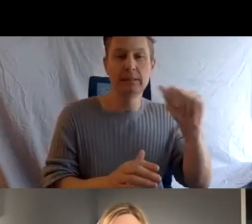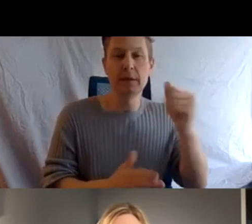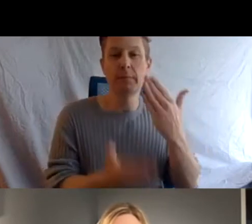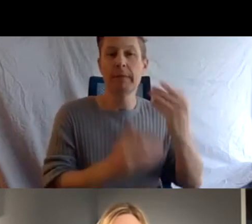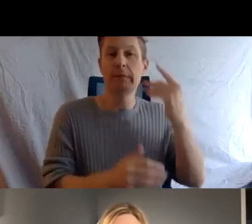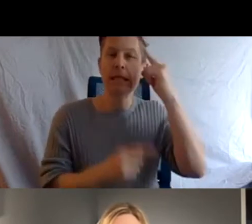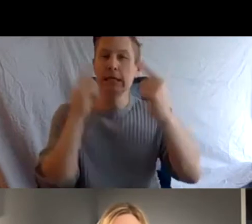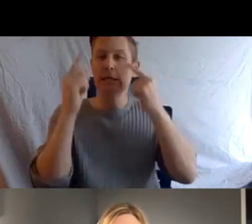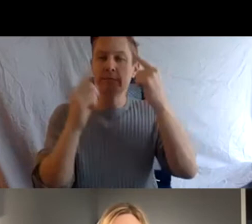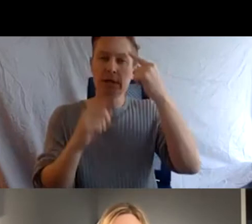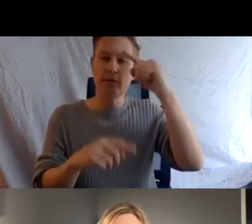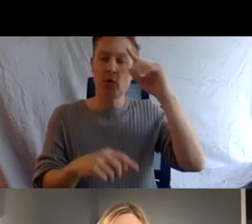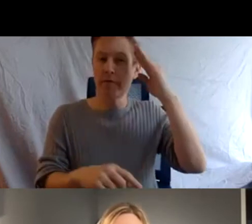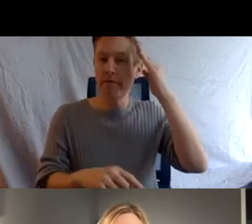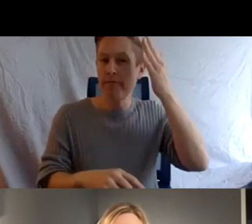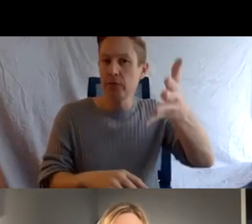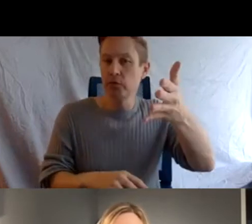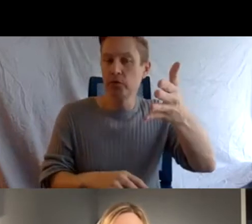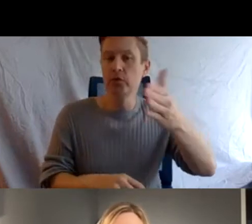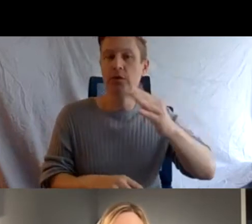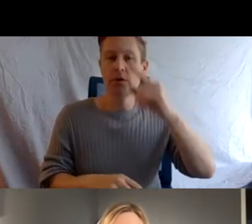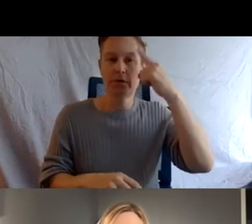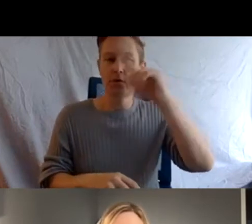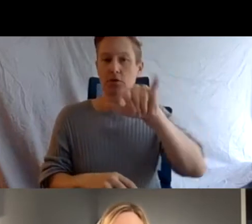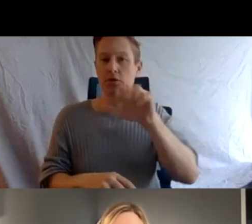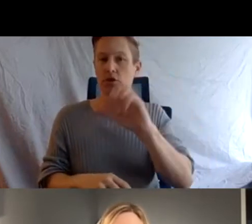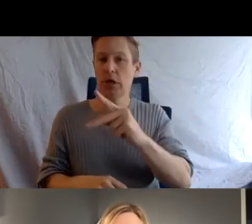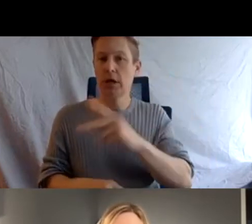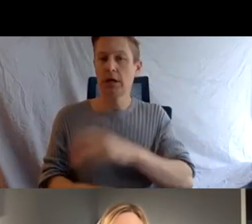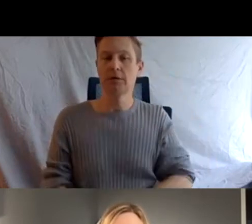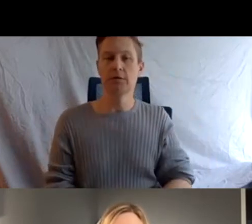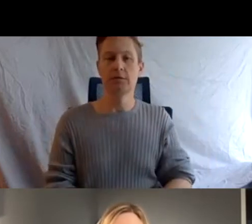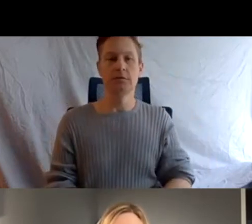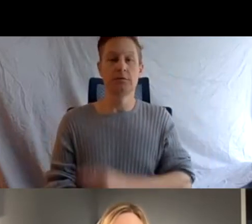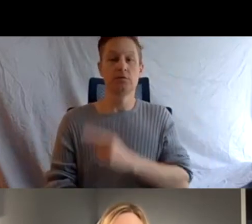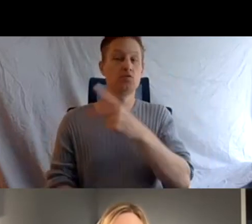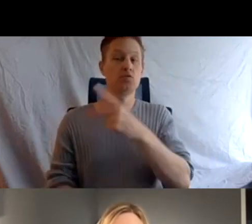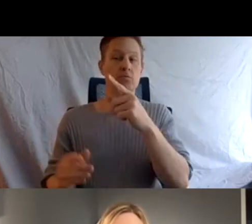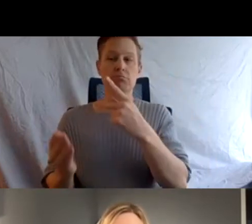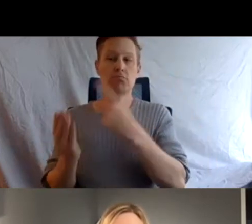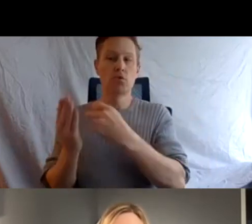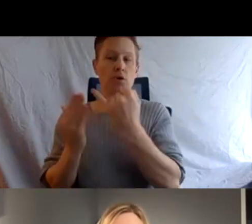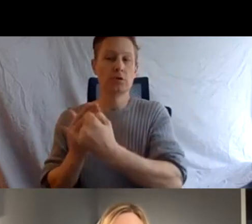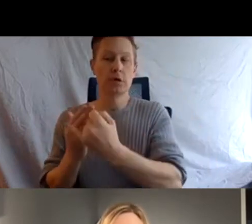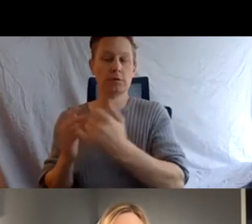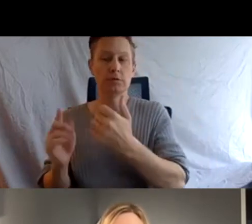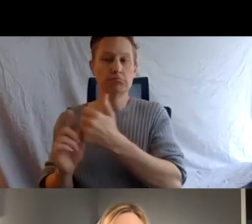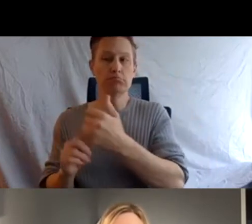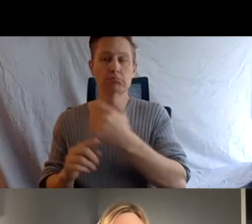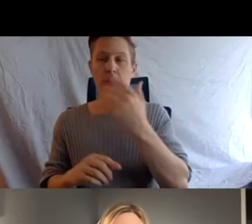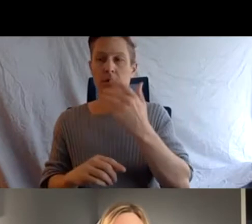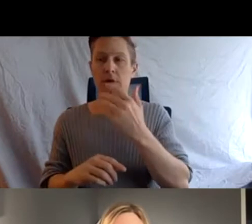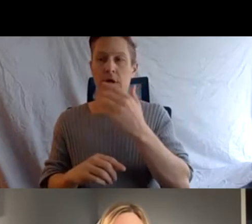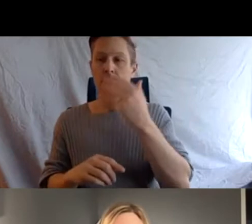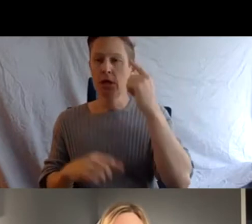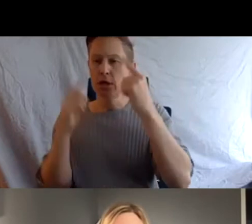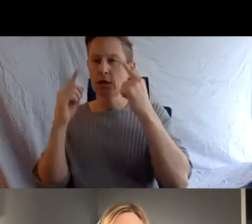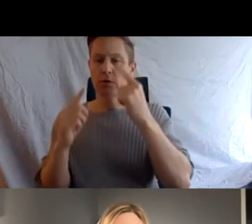about in the future, maybe this could go to Jack. Any projects you're thinking about of exploring non-visible